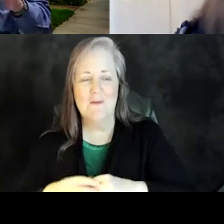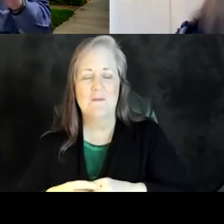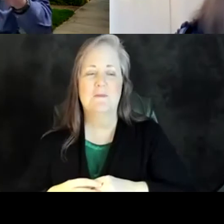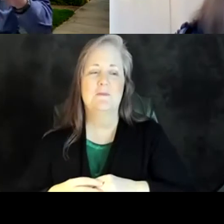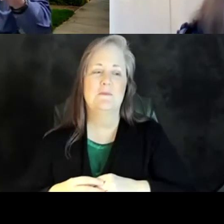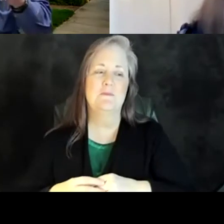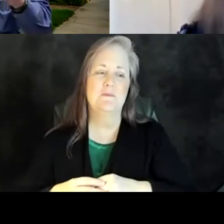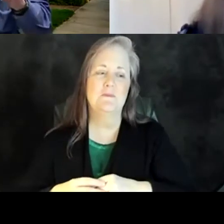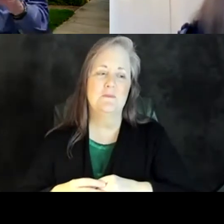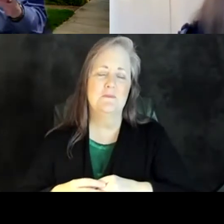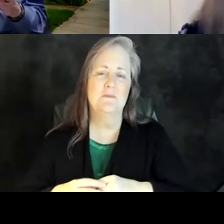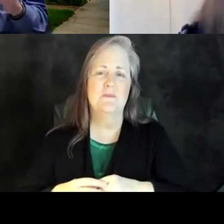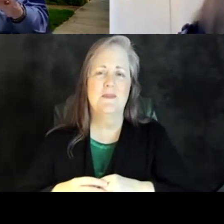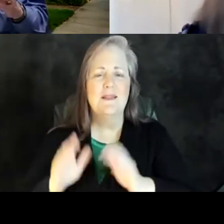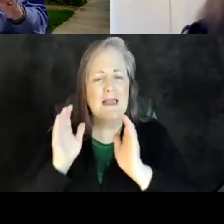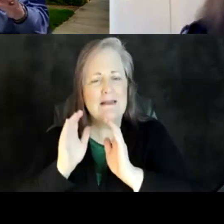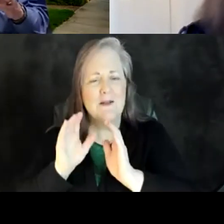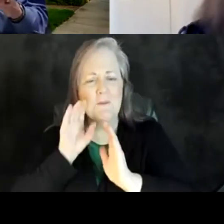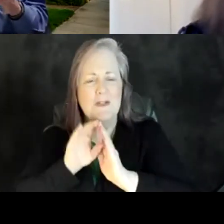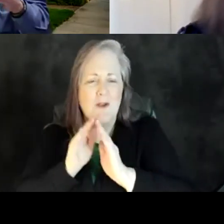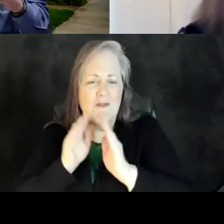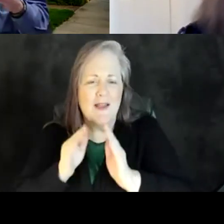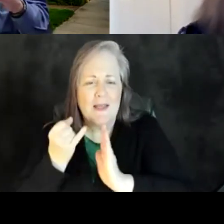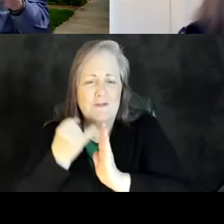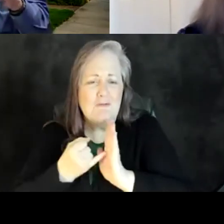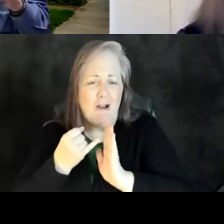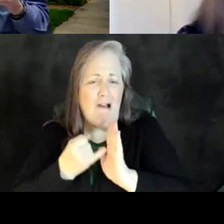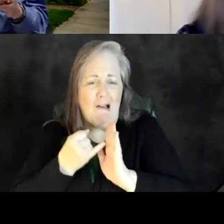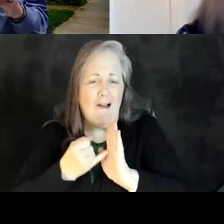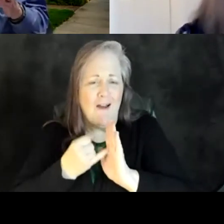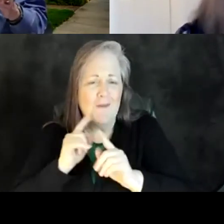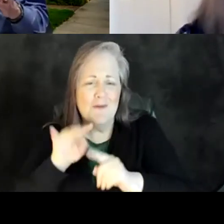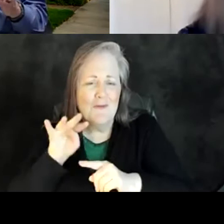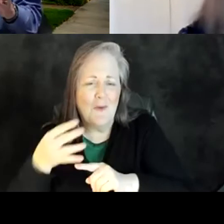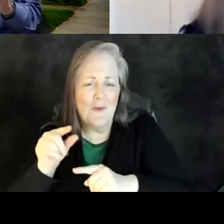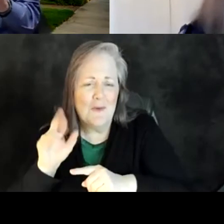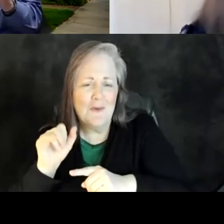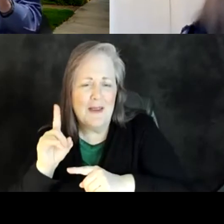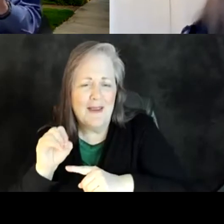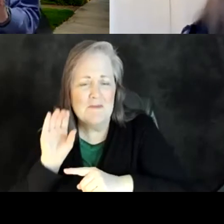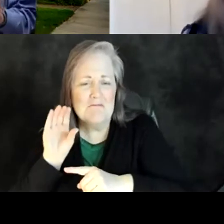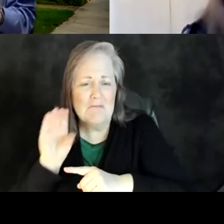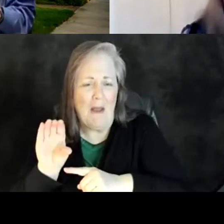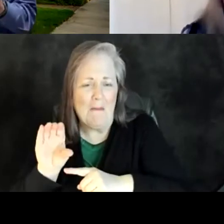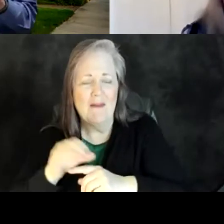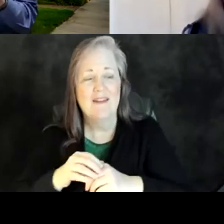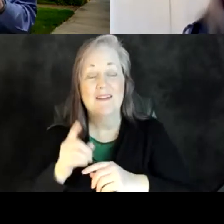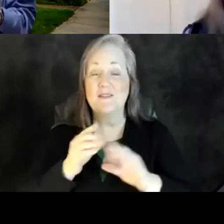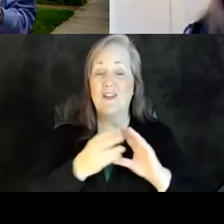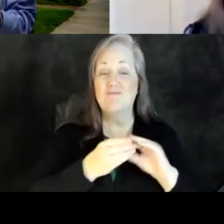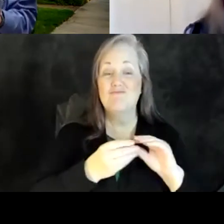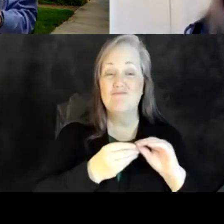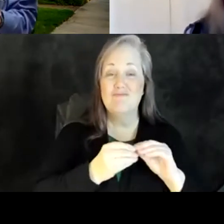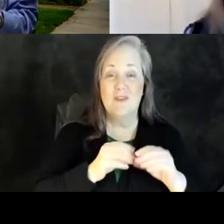have a little picture of a house like you would draw when you were in 4th grade. And so they're talking about